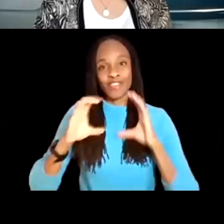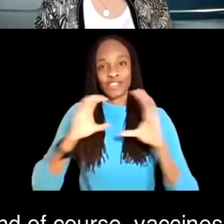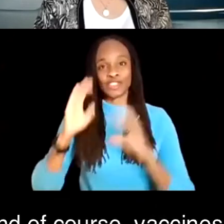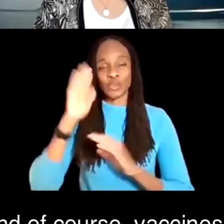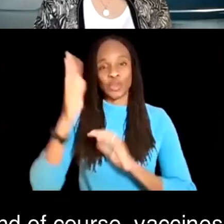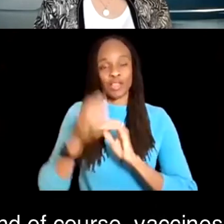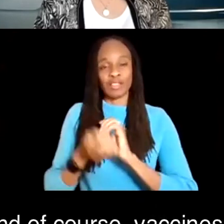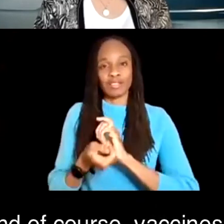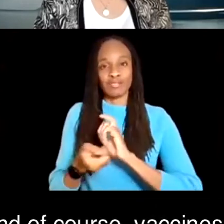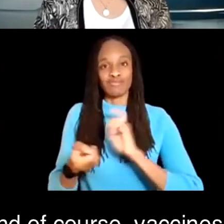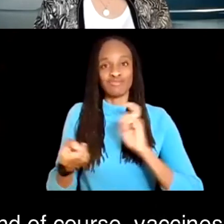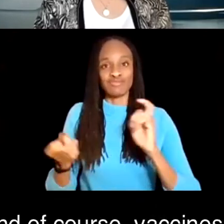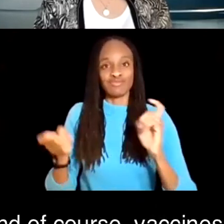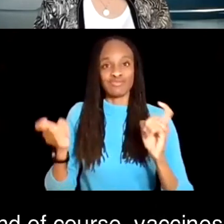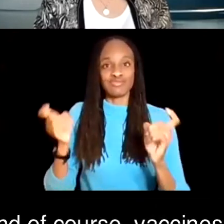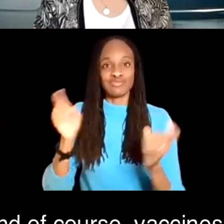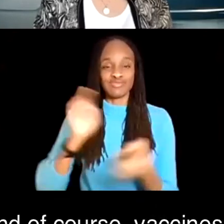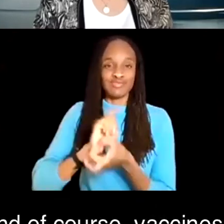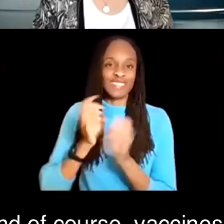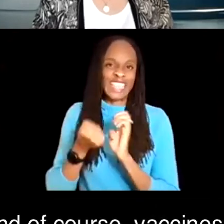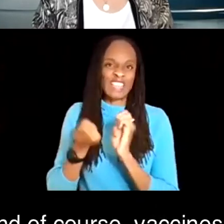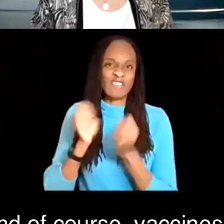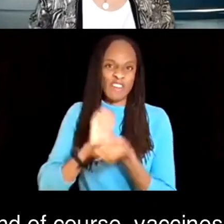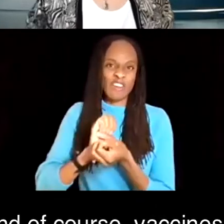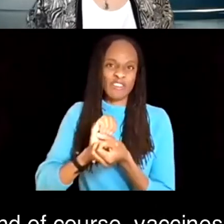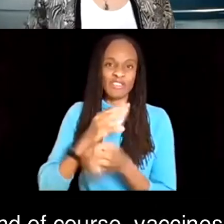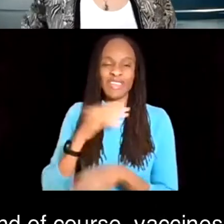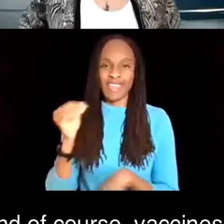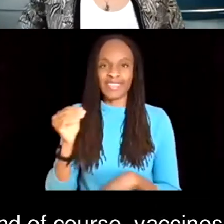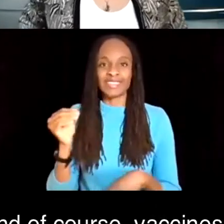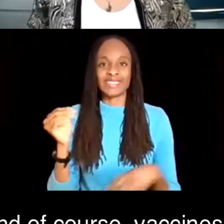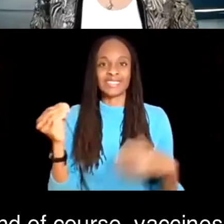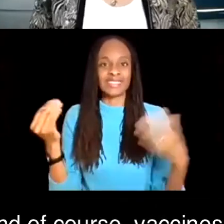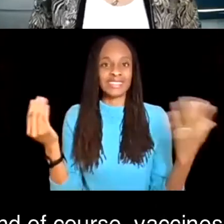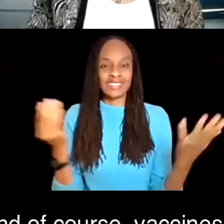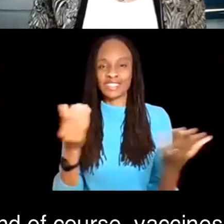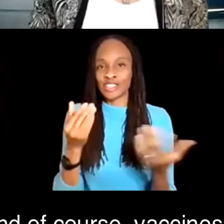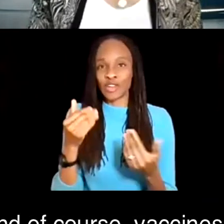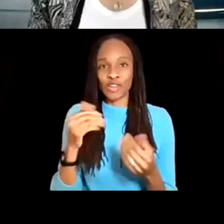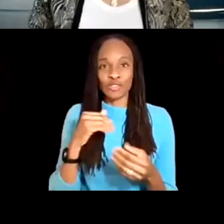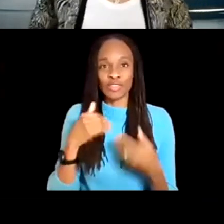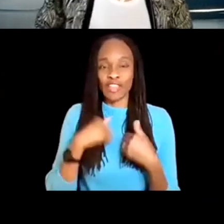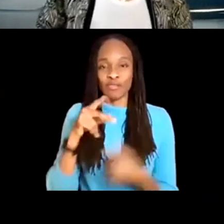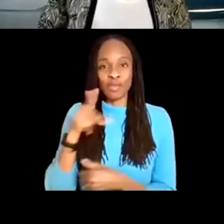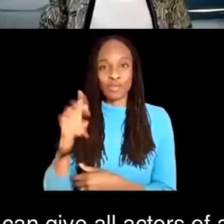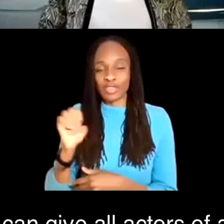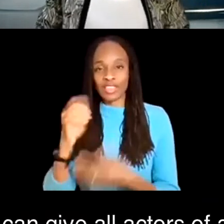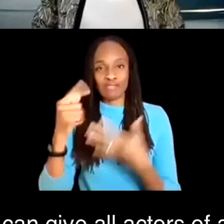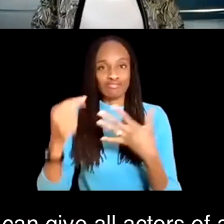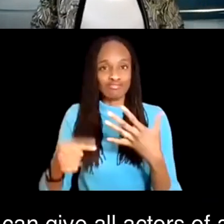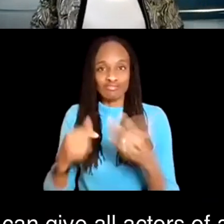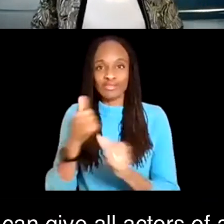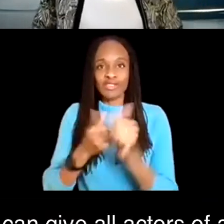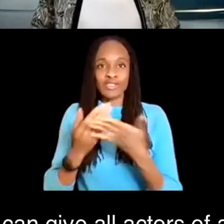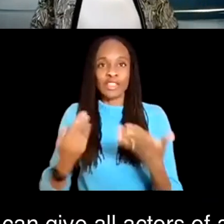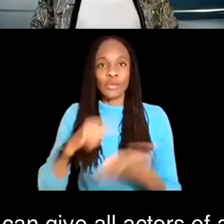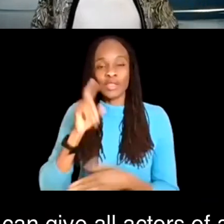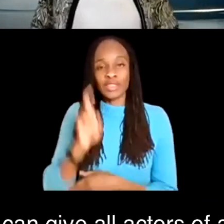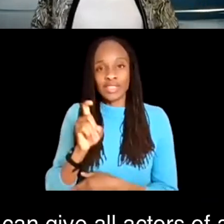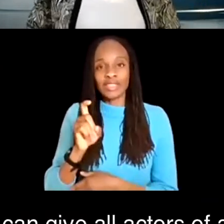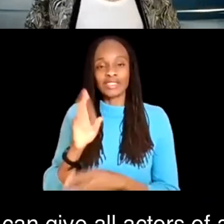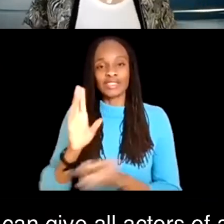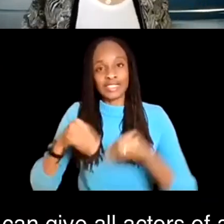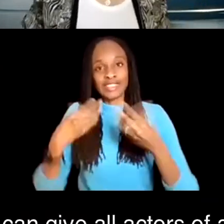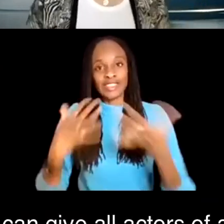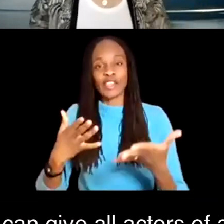evolve, and of course, you know, vaccines and PPE, so that once again we can give all actors